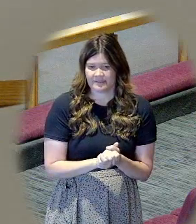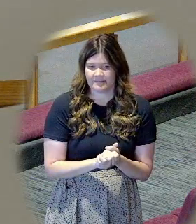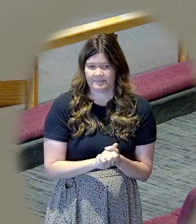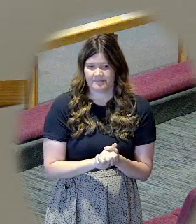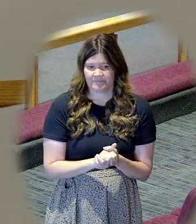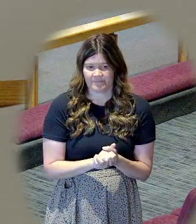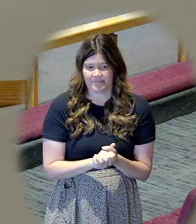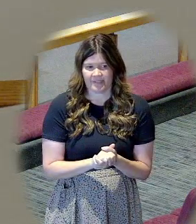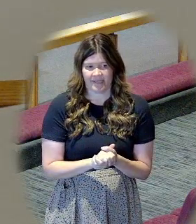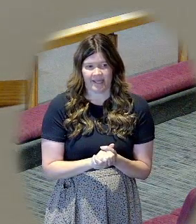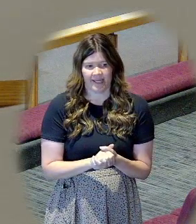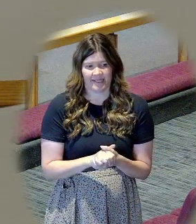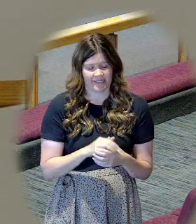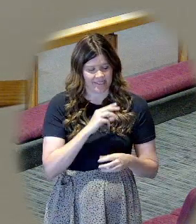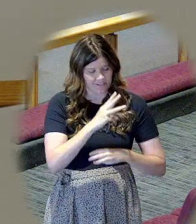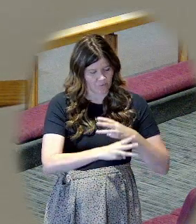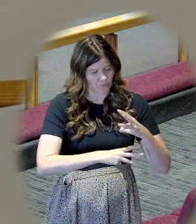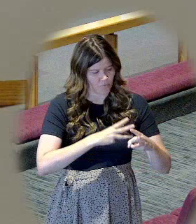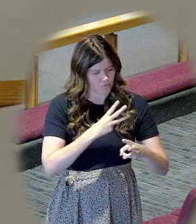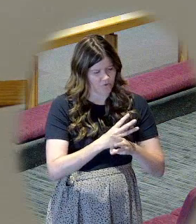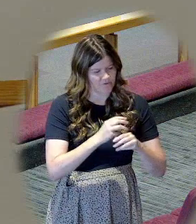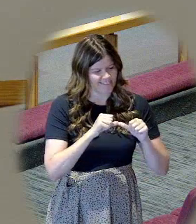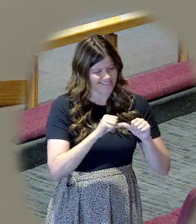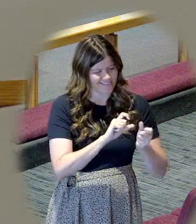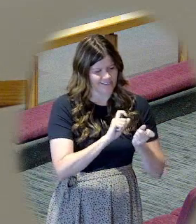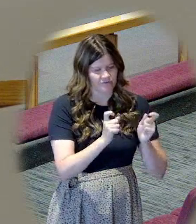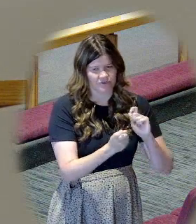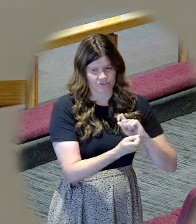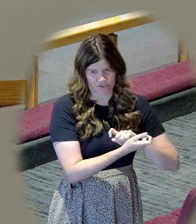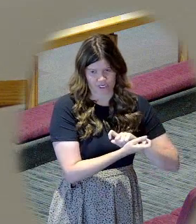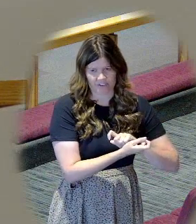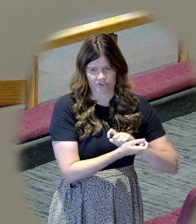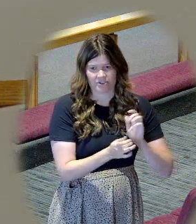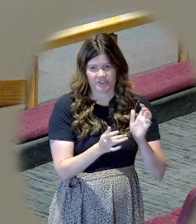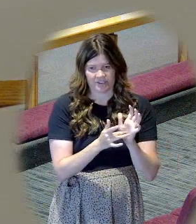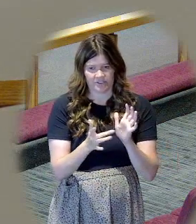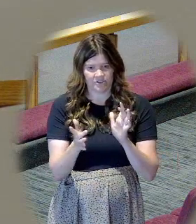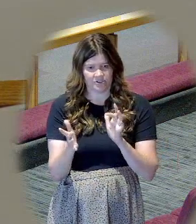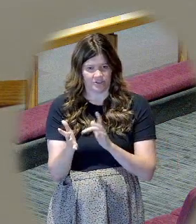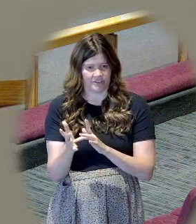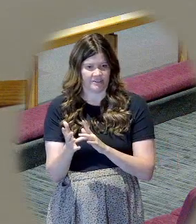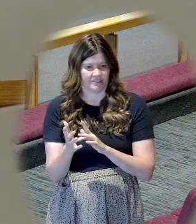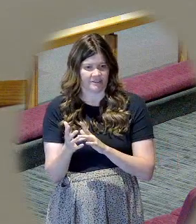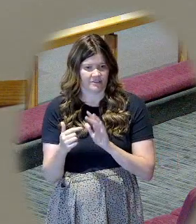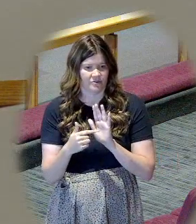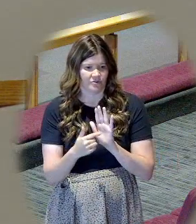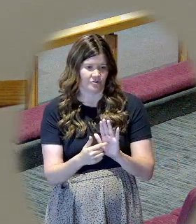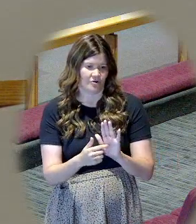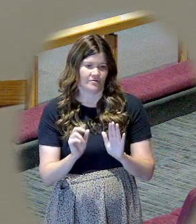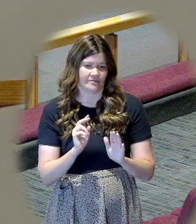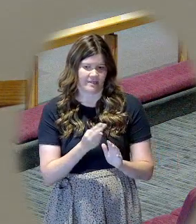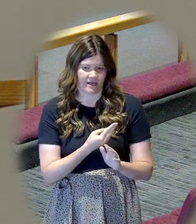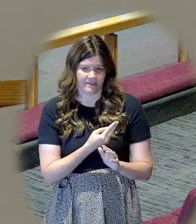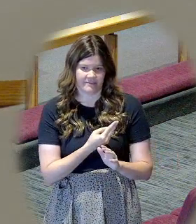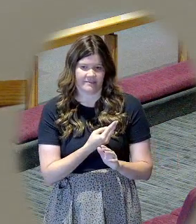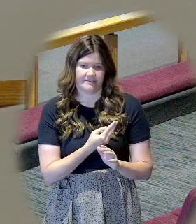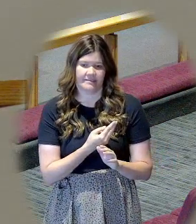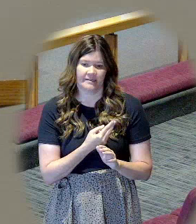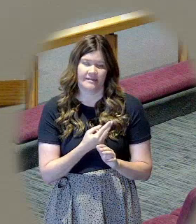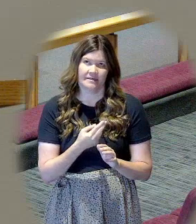And in an ever-changing world, He then points us to His works, His